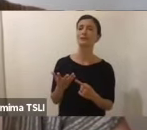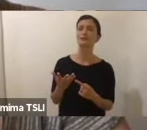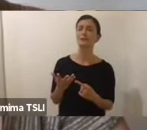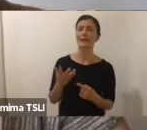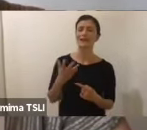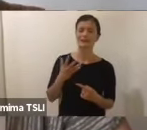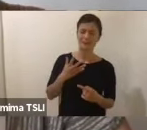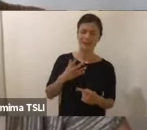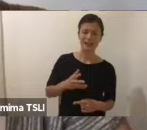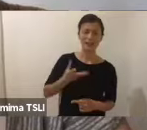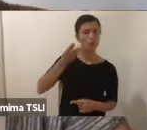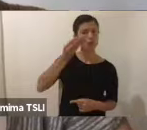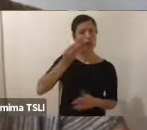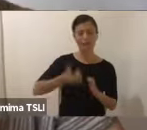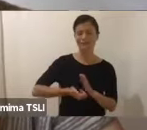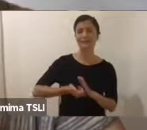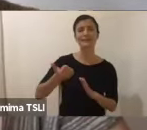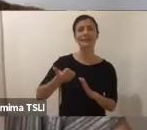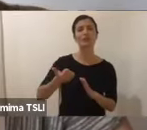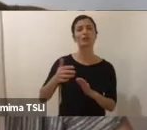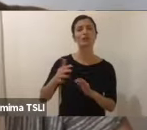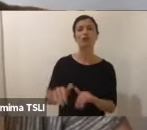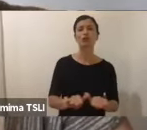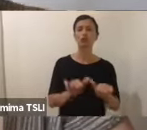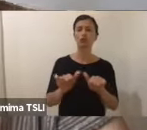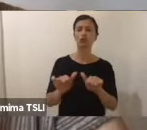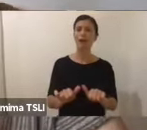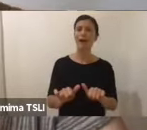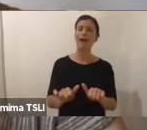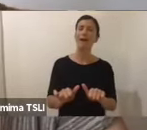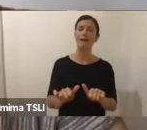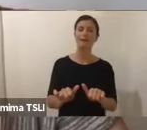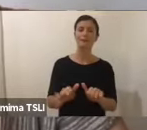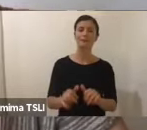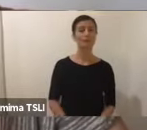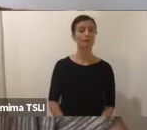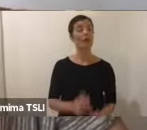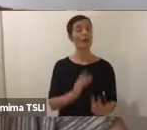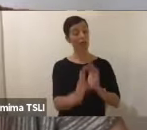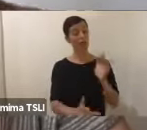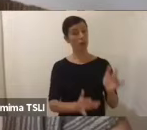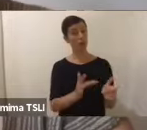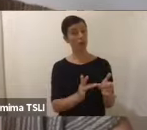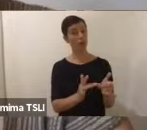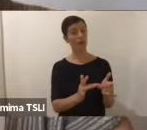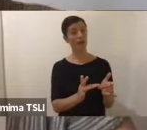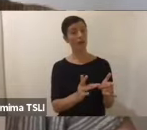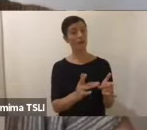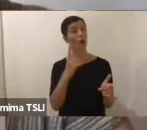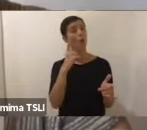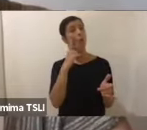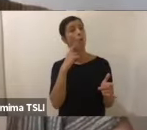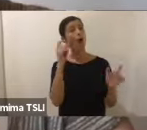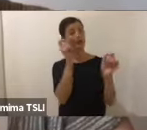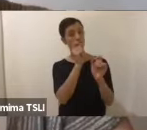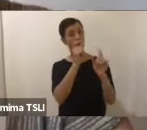and there's a website launching today that you can check out uh it's a collective of friends forming called white awareness is